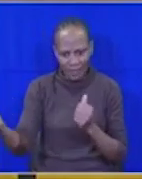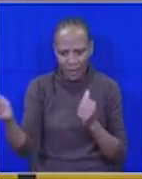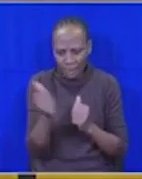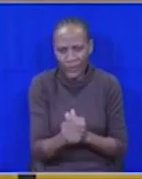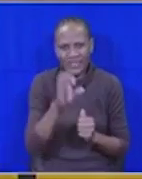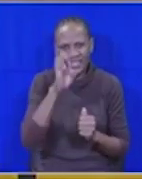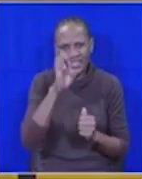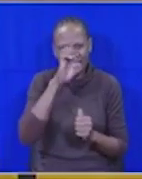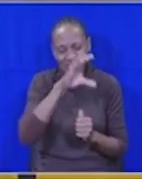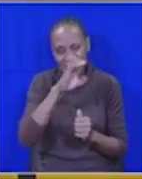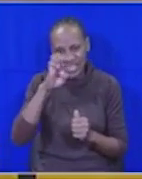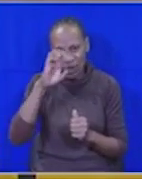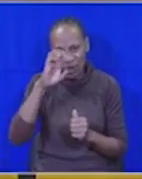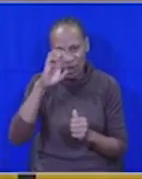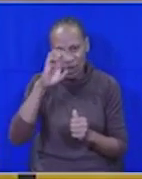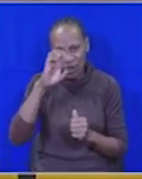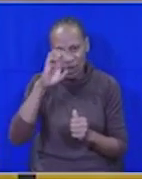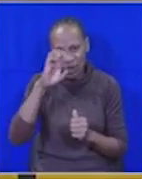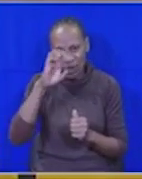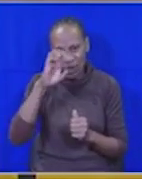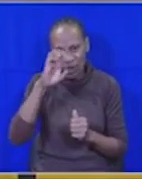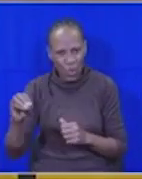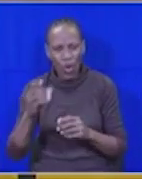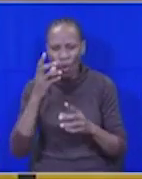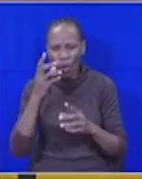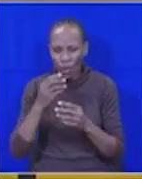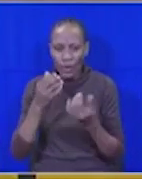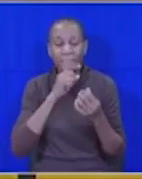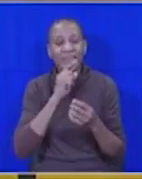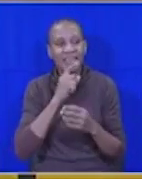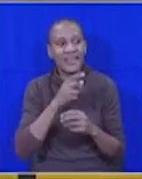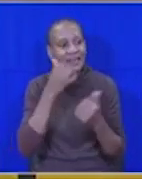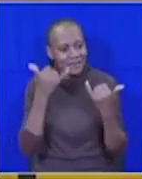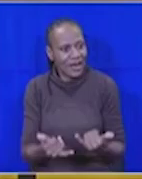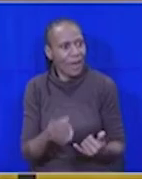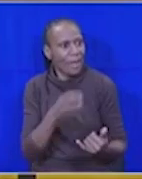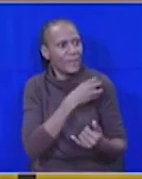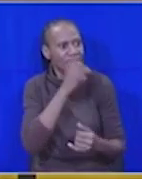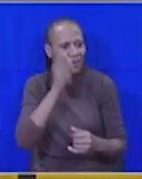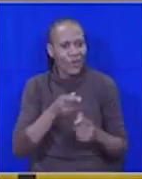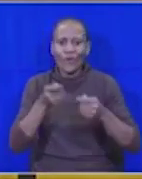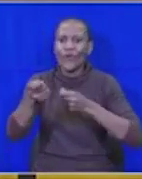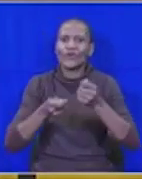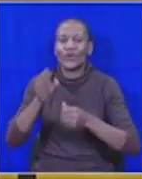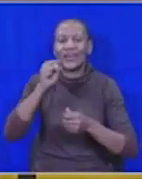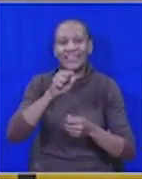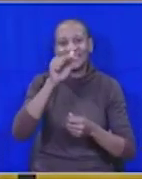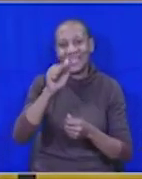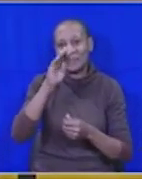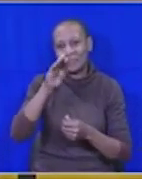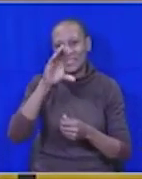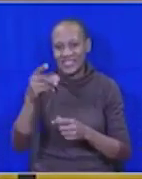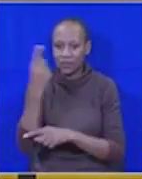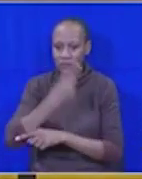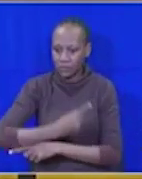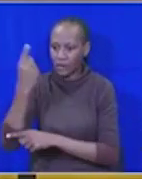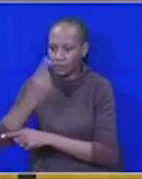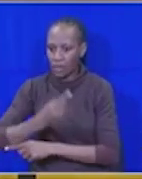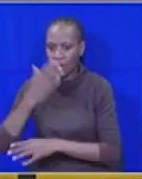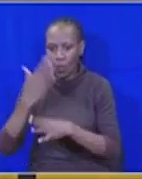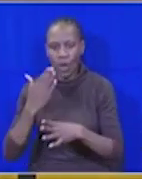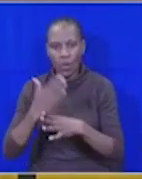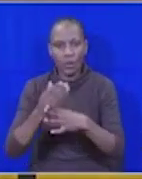and CFO of the SABC, now the minister will now have firm control over the SABC's day-to-day operations,